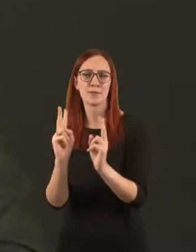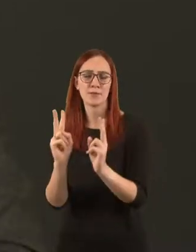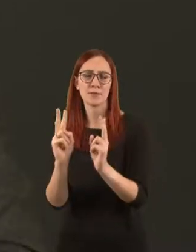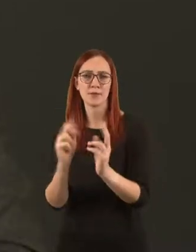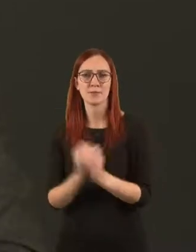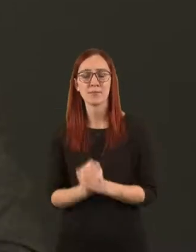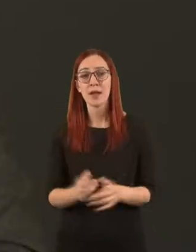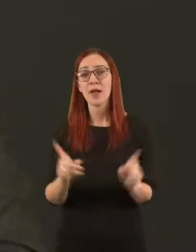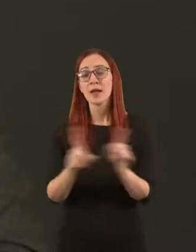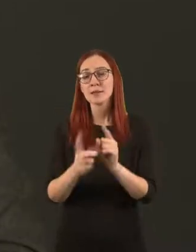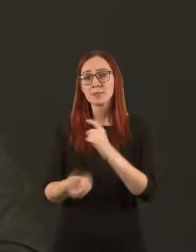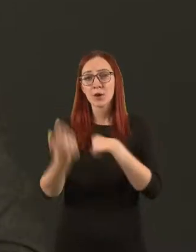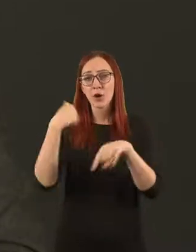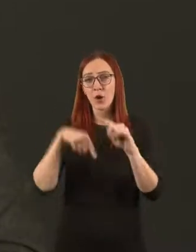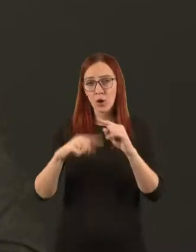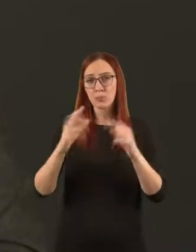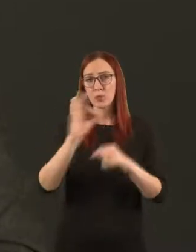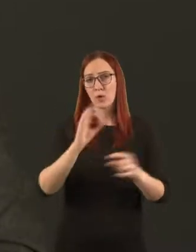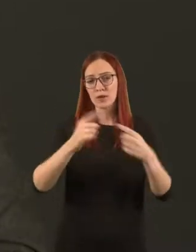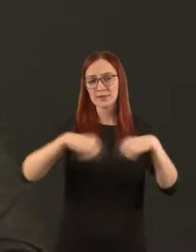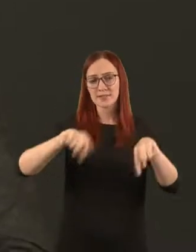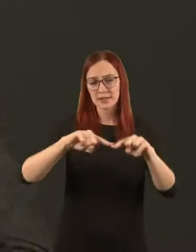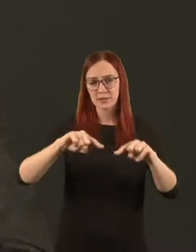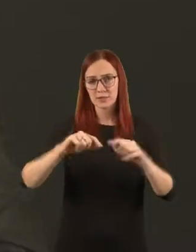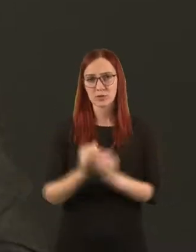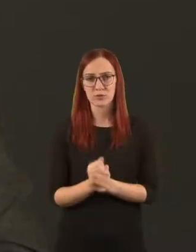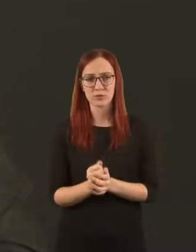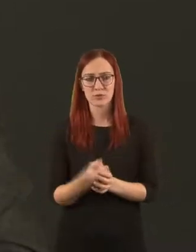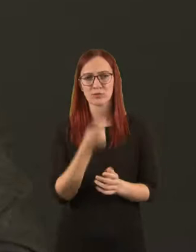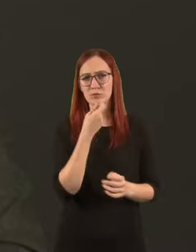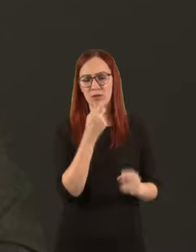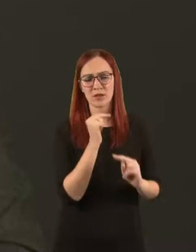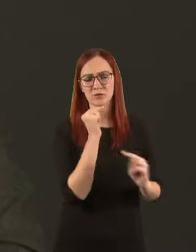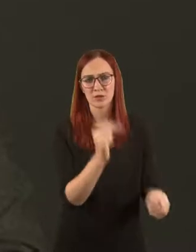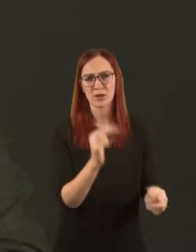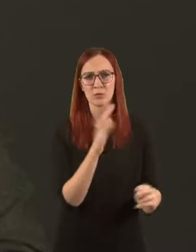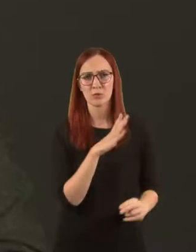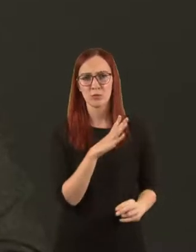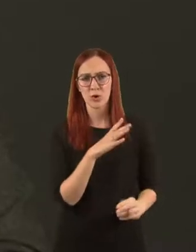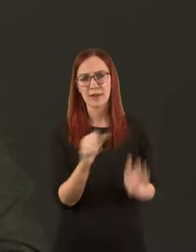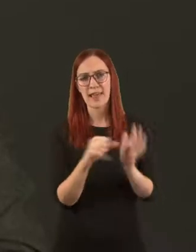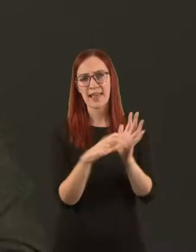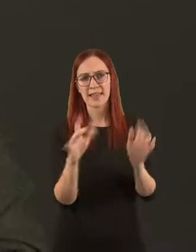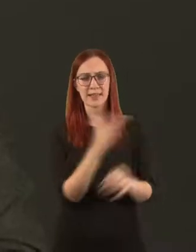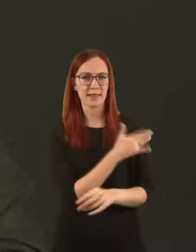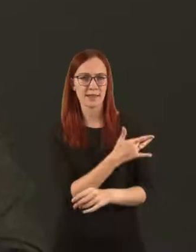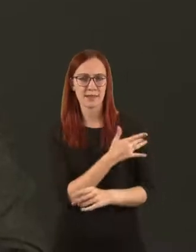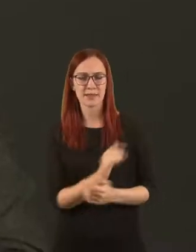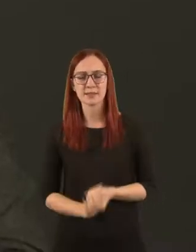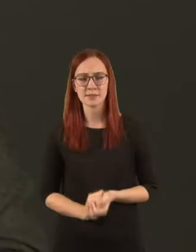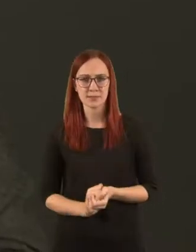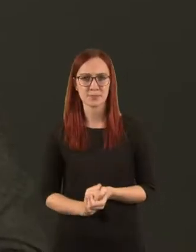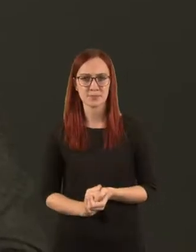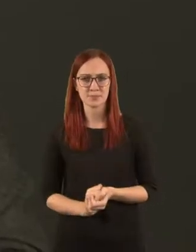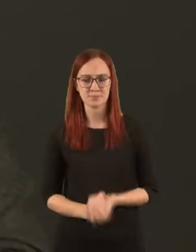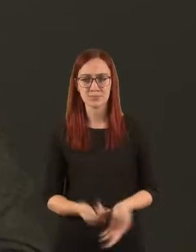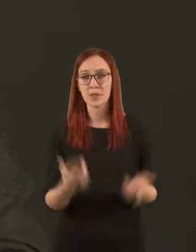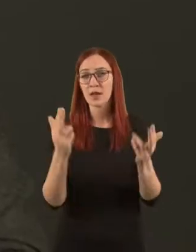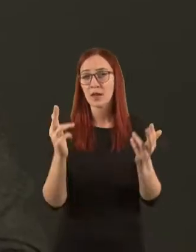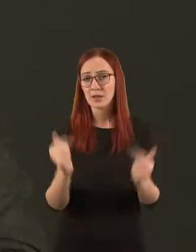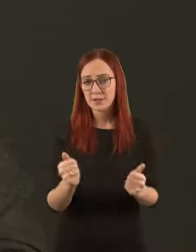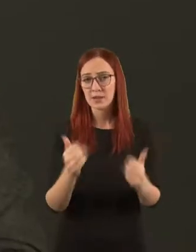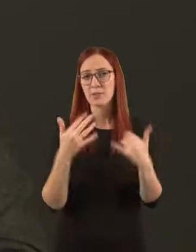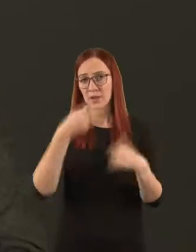that it will solve the climate change problem. We need biodiversity.